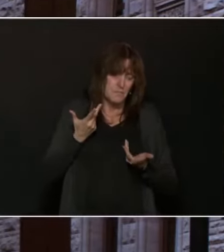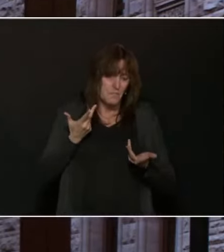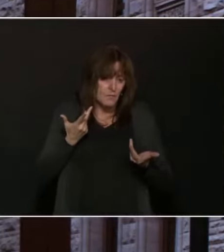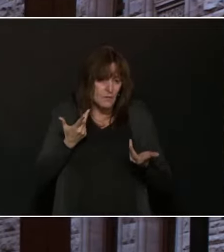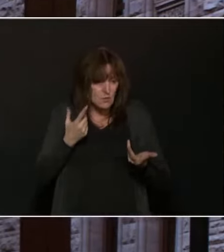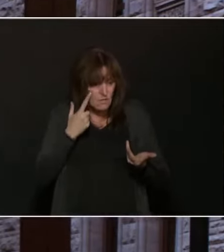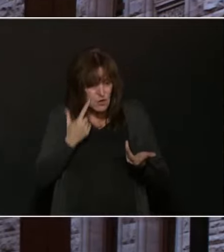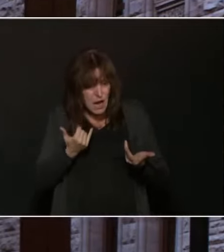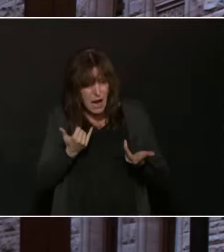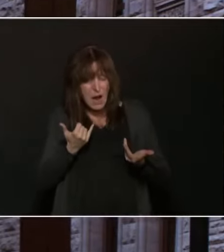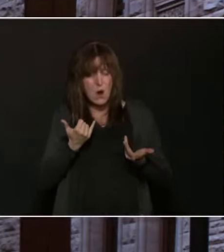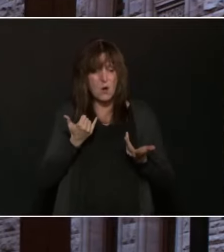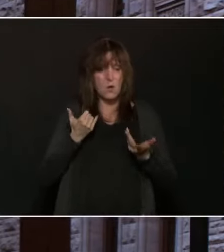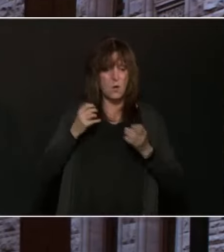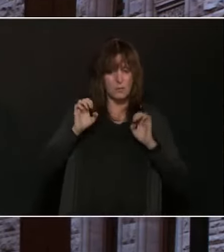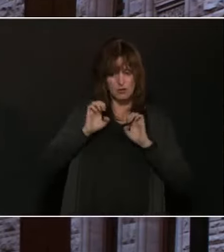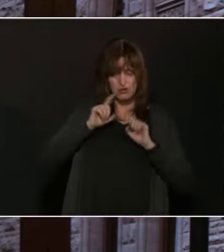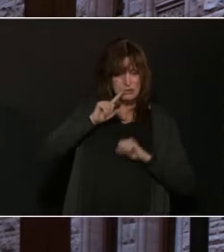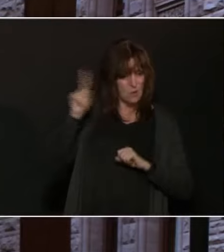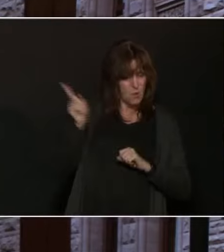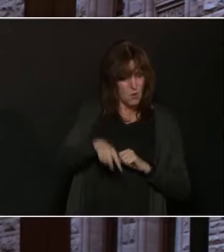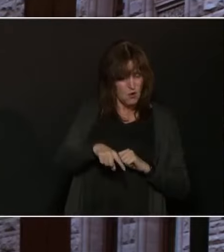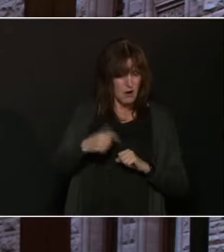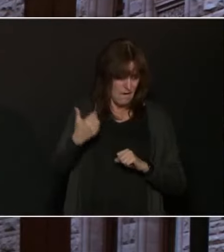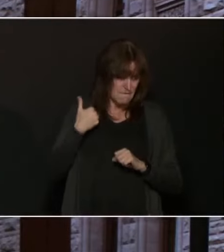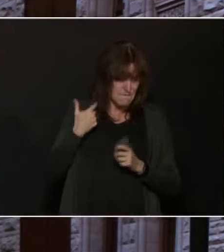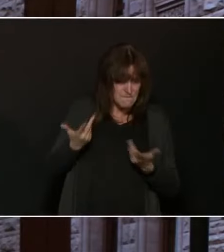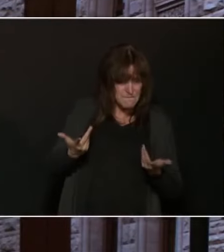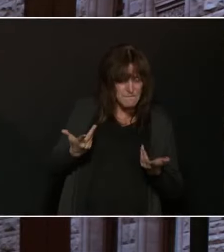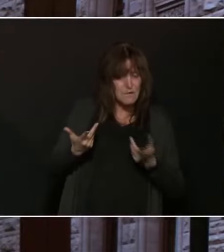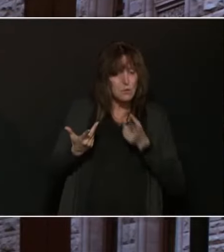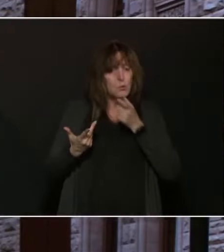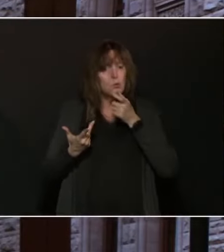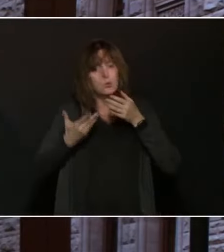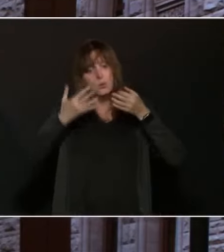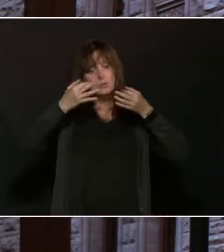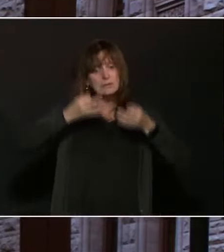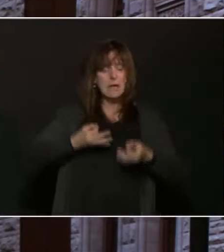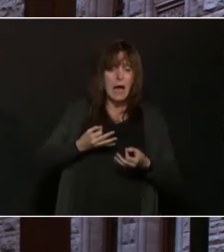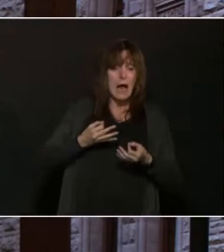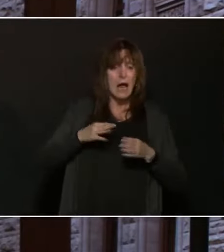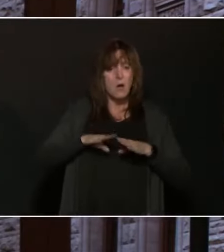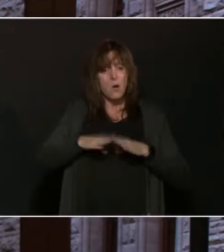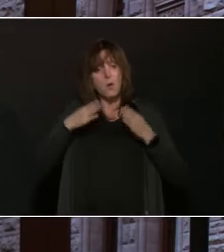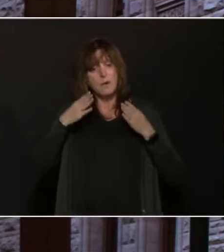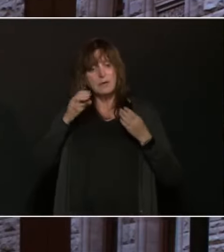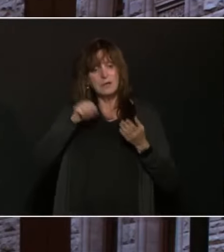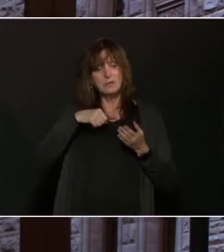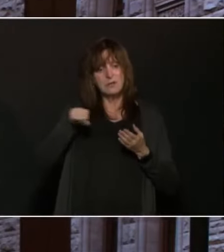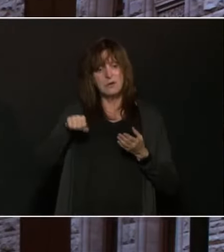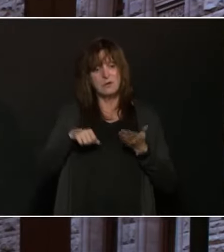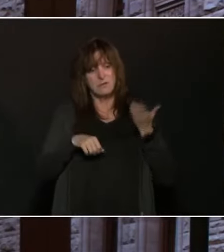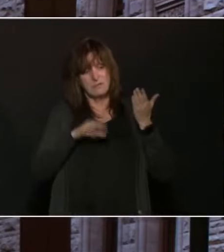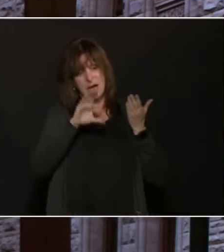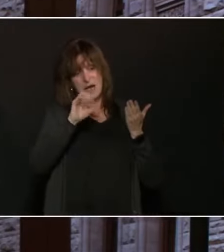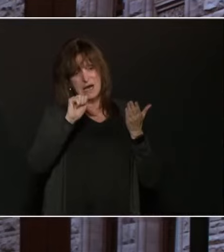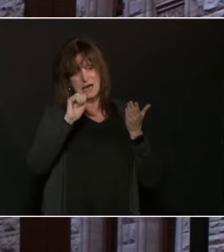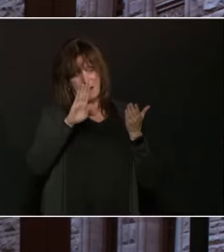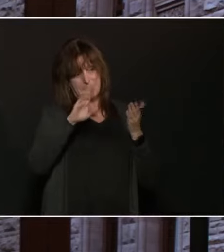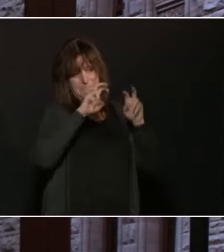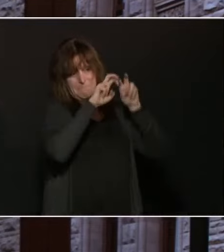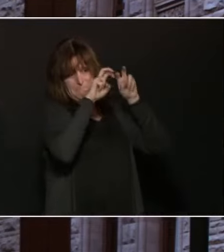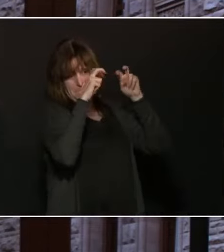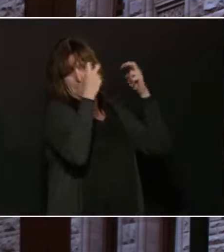the cabinet will have to decide when to keep renewing that or not. And when we step away from the stay-at-home order, which is part of the emergency